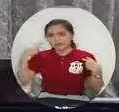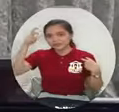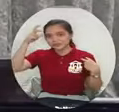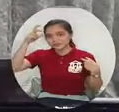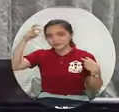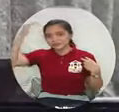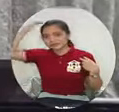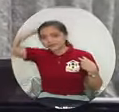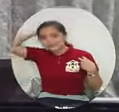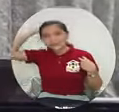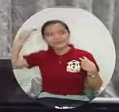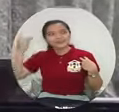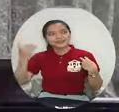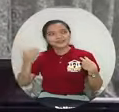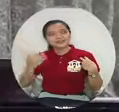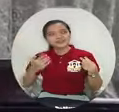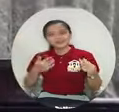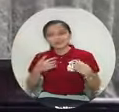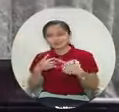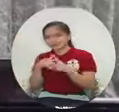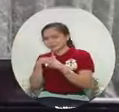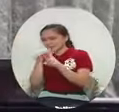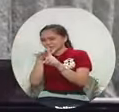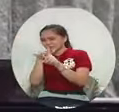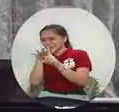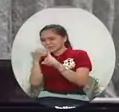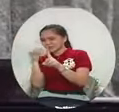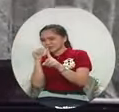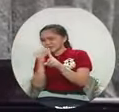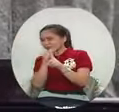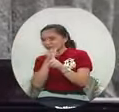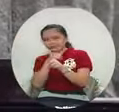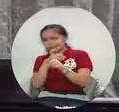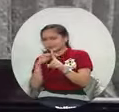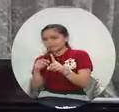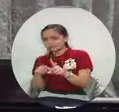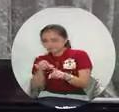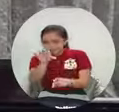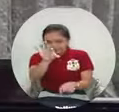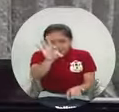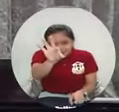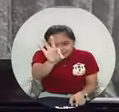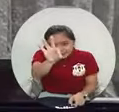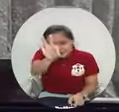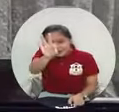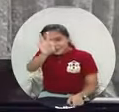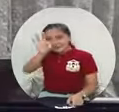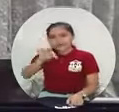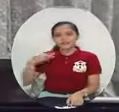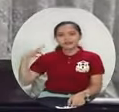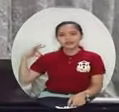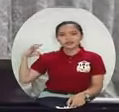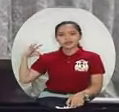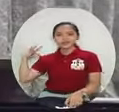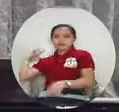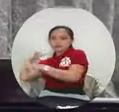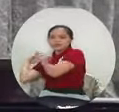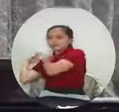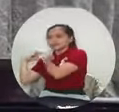They are not just hoping, but determined to finish their course. And they are there